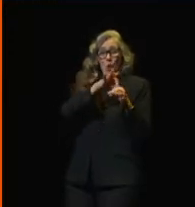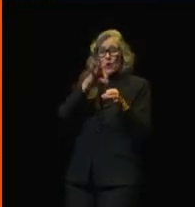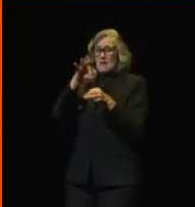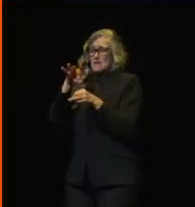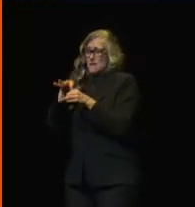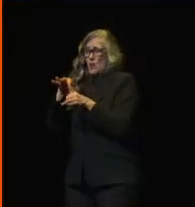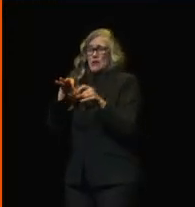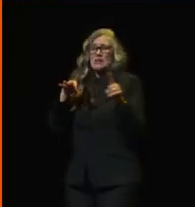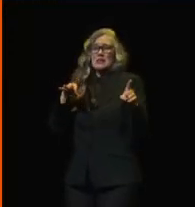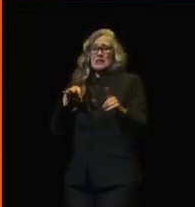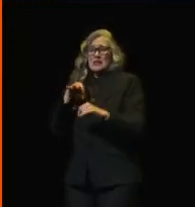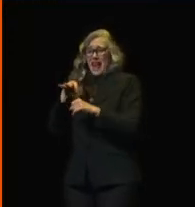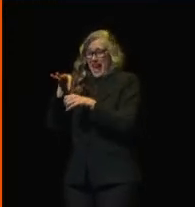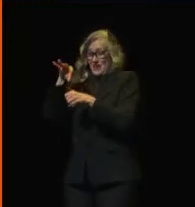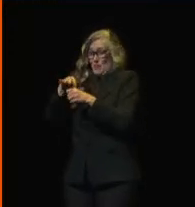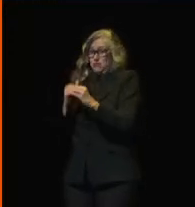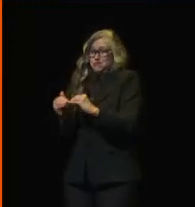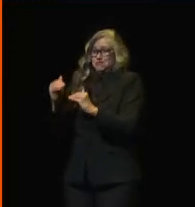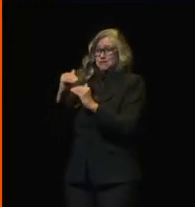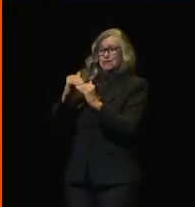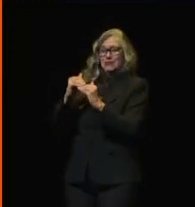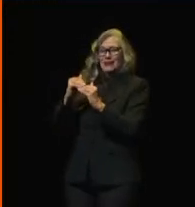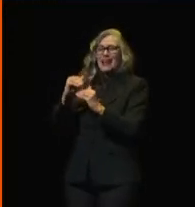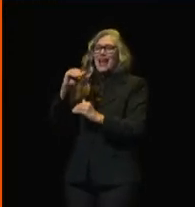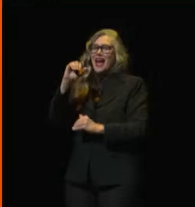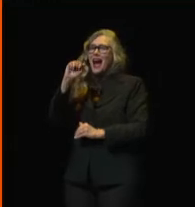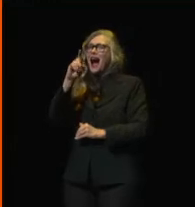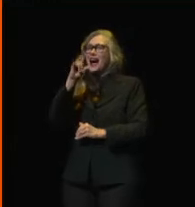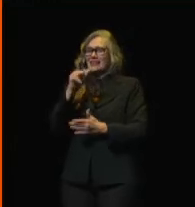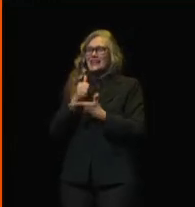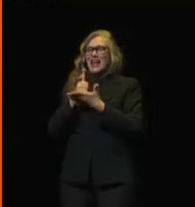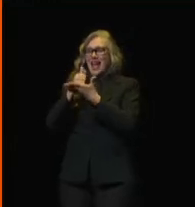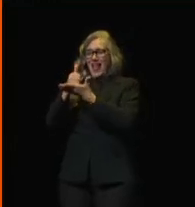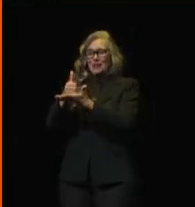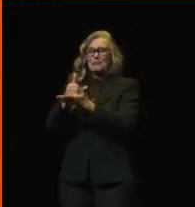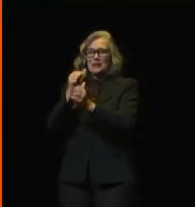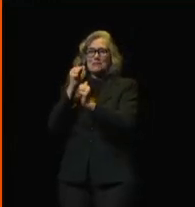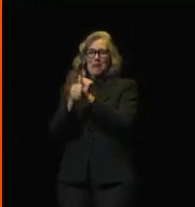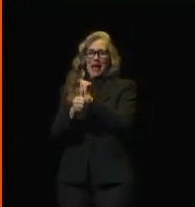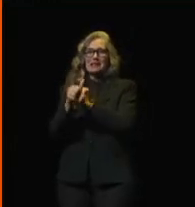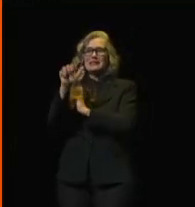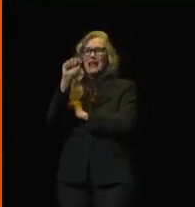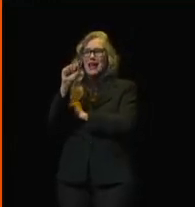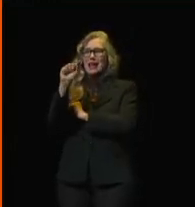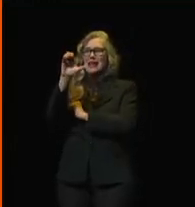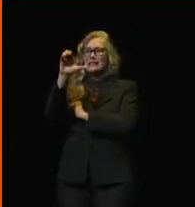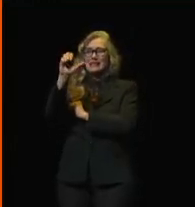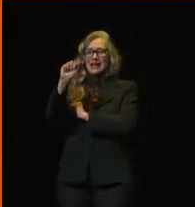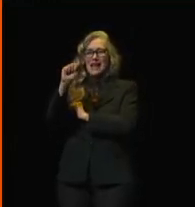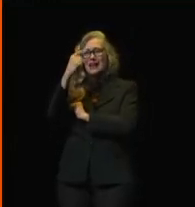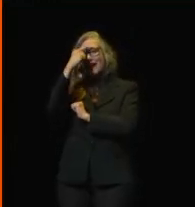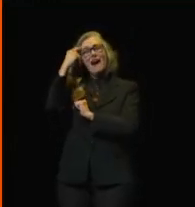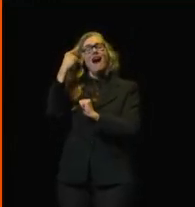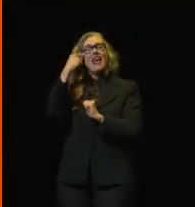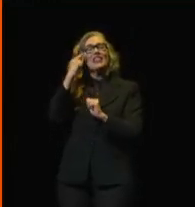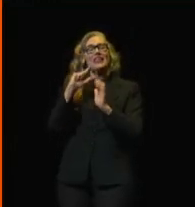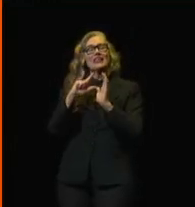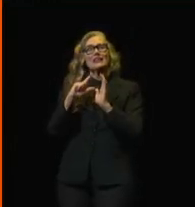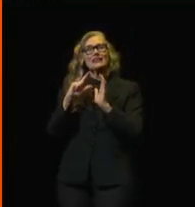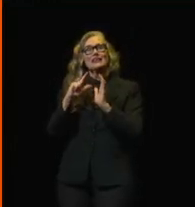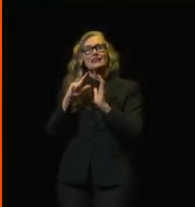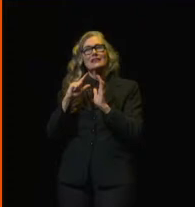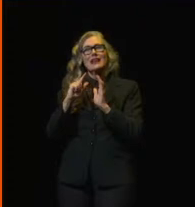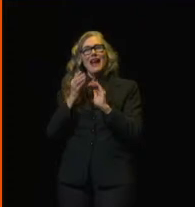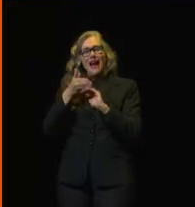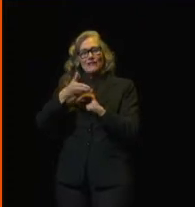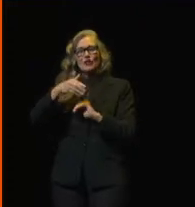did more than Ady to make that happen. Afterwards, I think it was Nancy Pelosi who said that